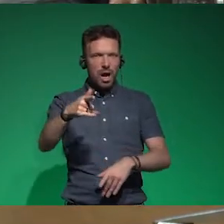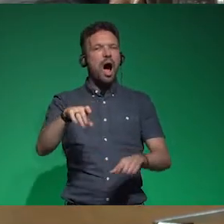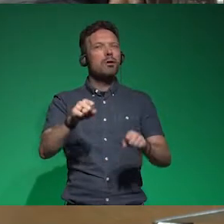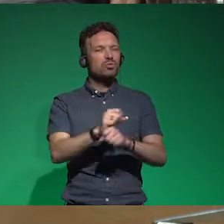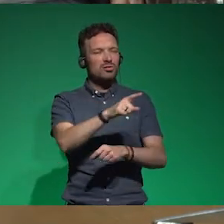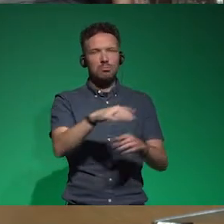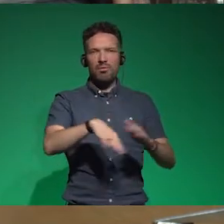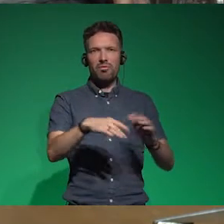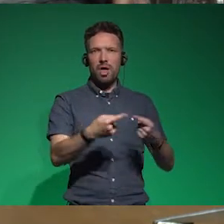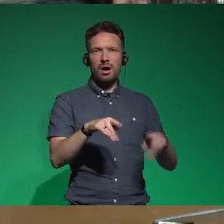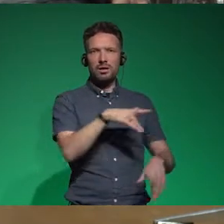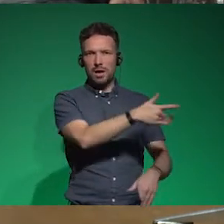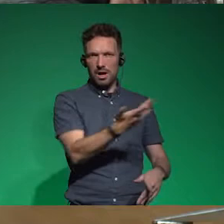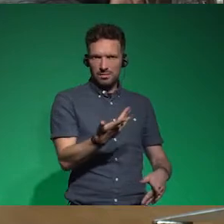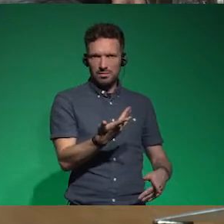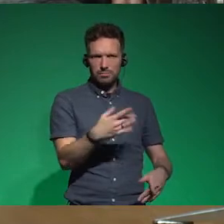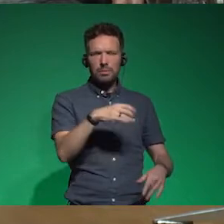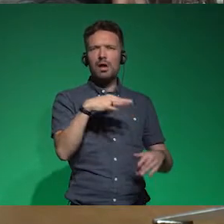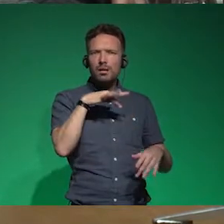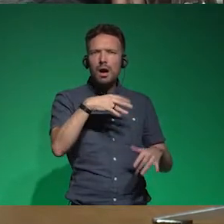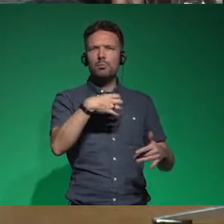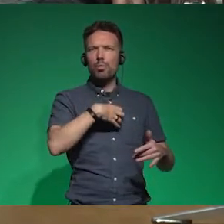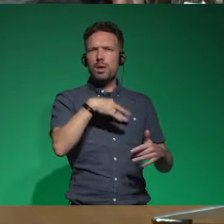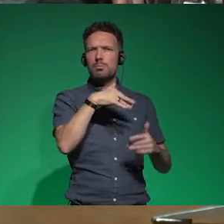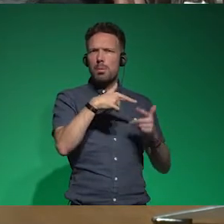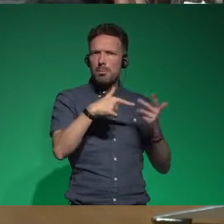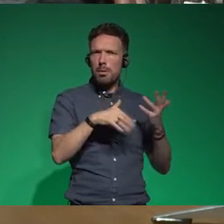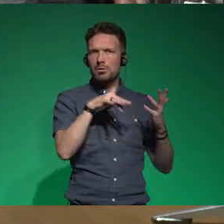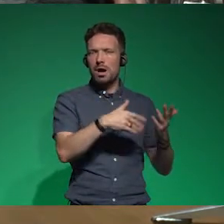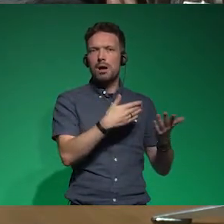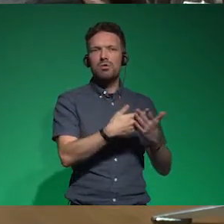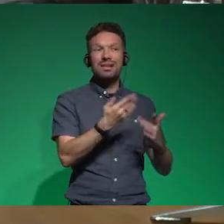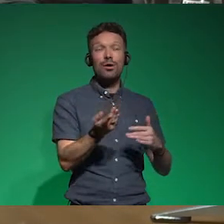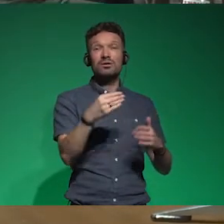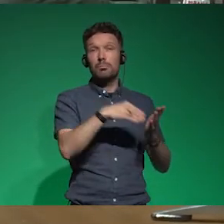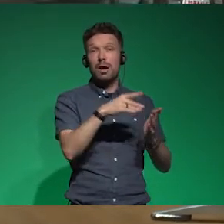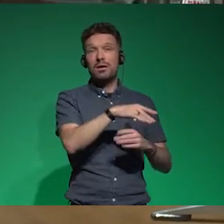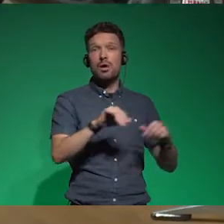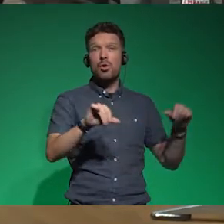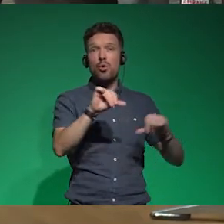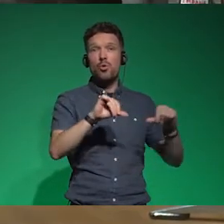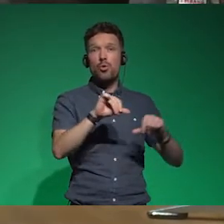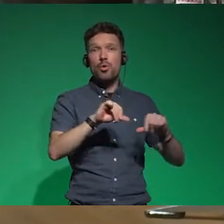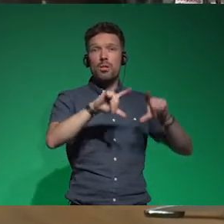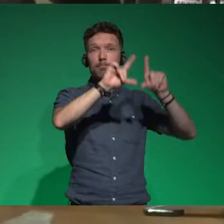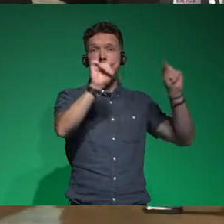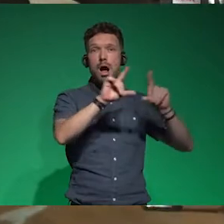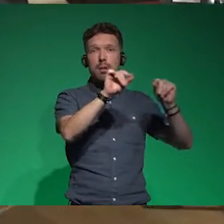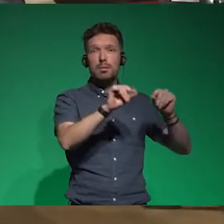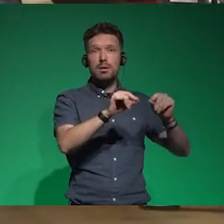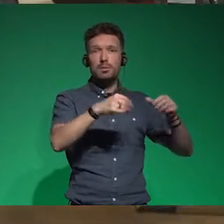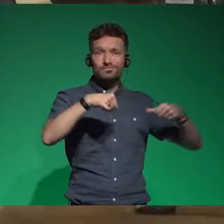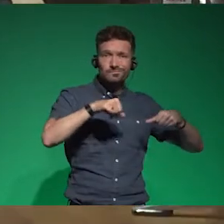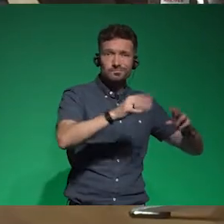like oil palm plantation, and then there is this people, like indigenous people still over there, yeah.